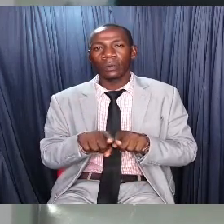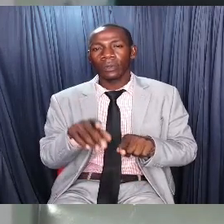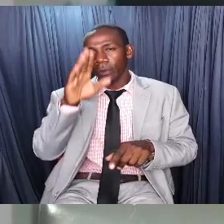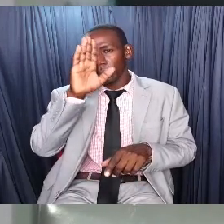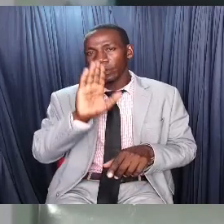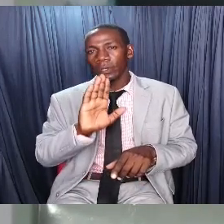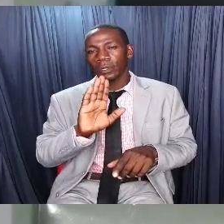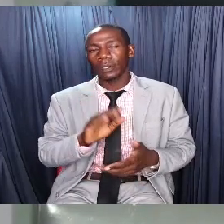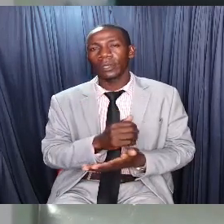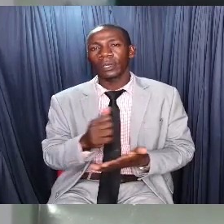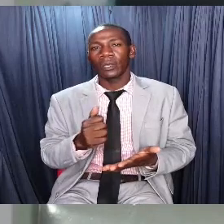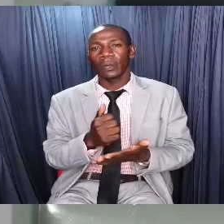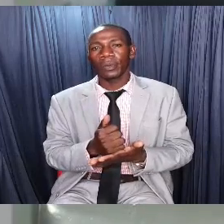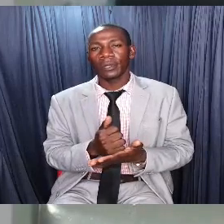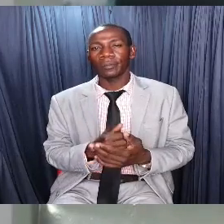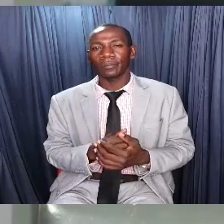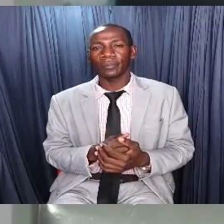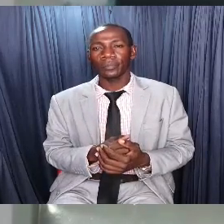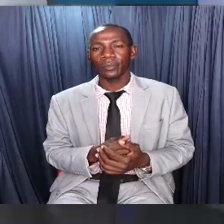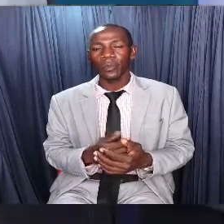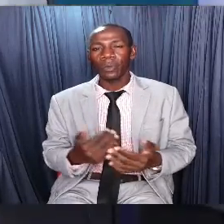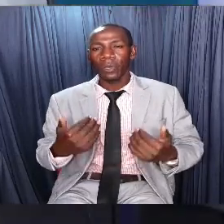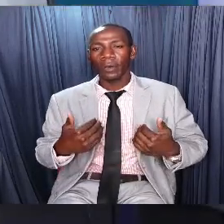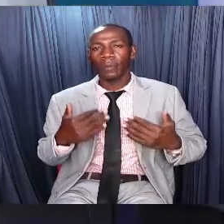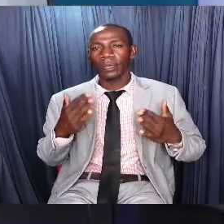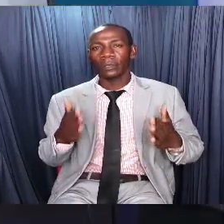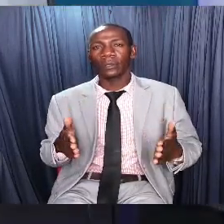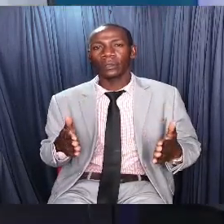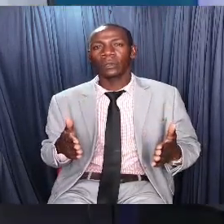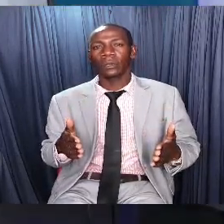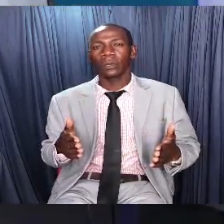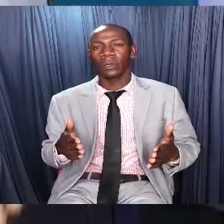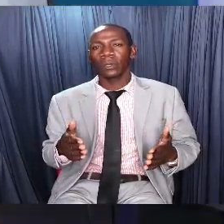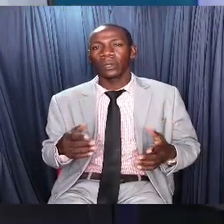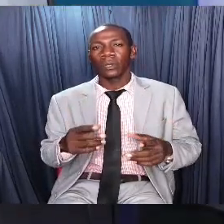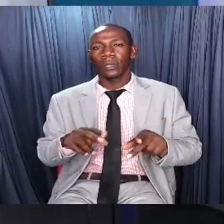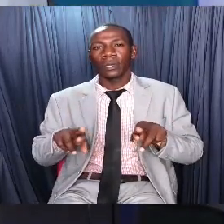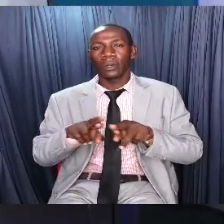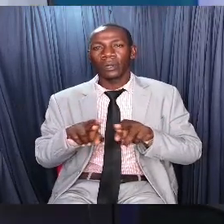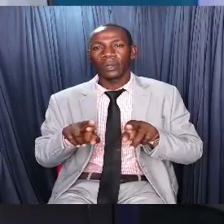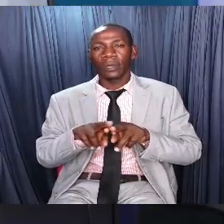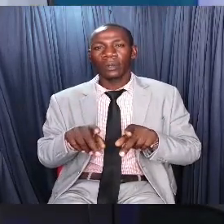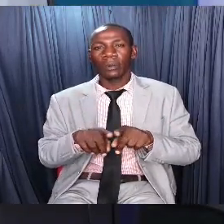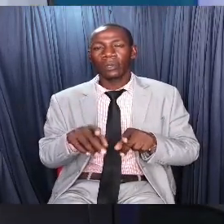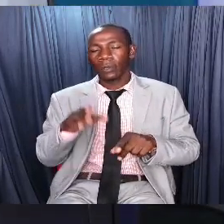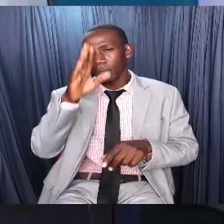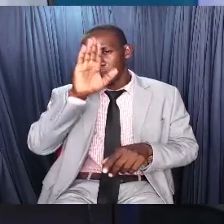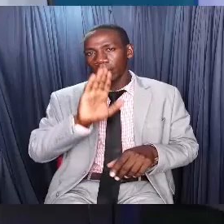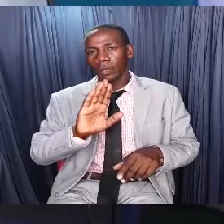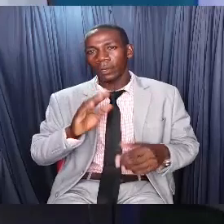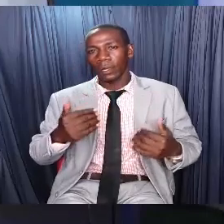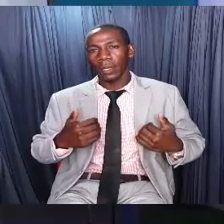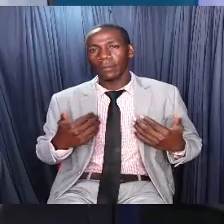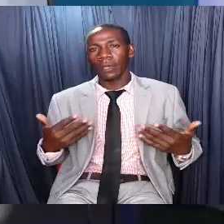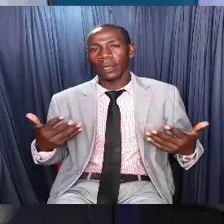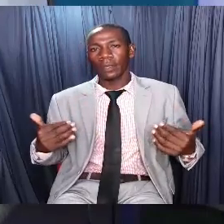connection with God. Bwana Yesu asifiwe sana. Amen. Tuna mtu ambaye. We have a man that. Ana uhusiano na Mungu. Has a relationship with God. Hata kama kuna neno